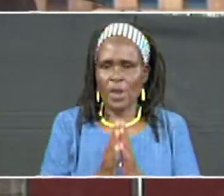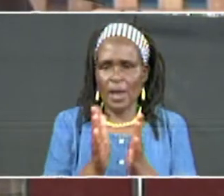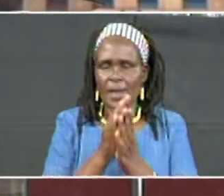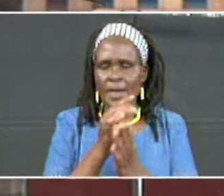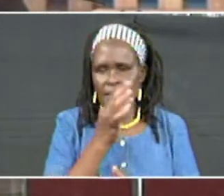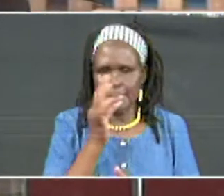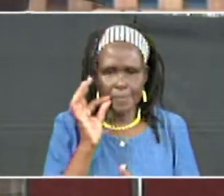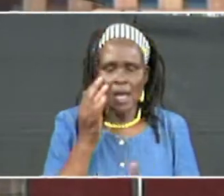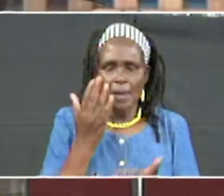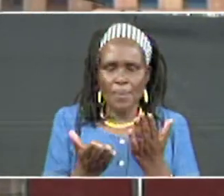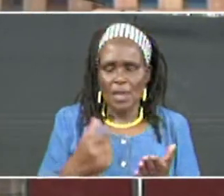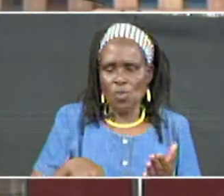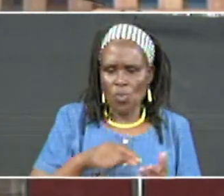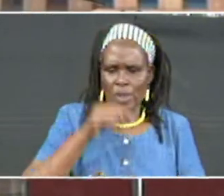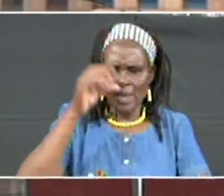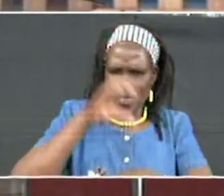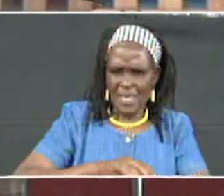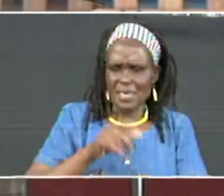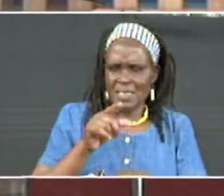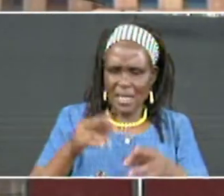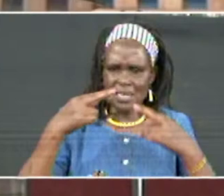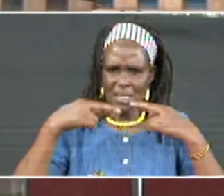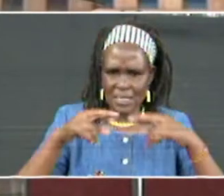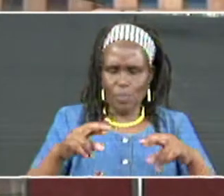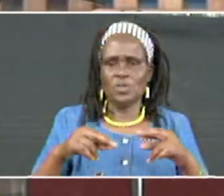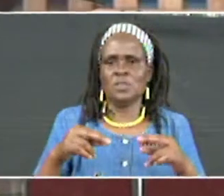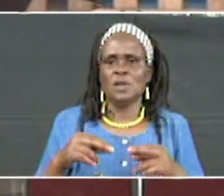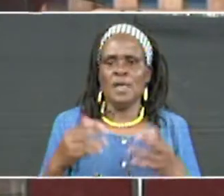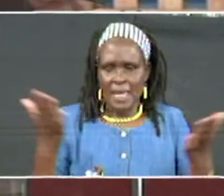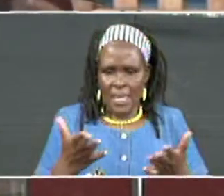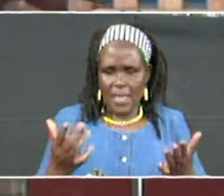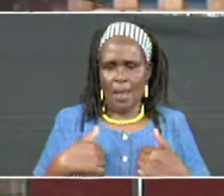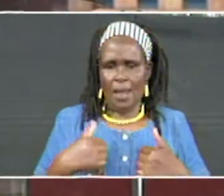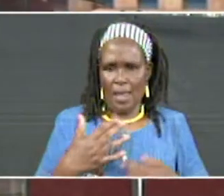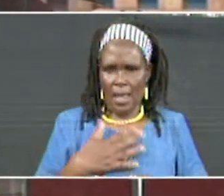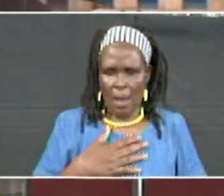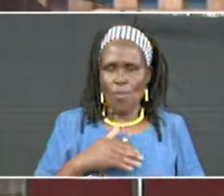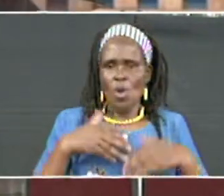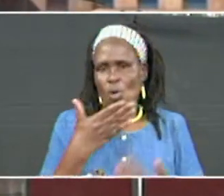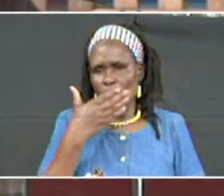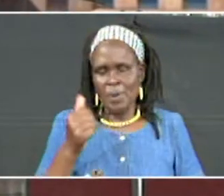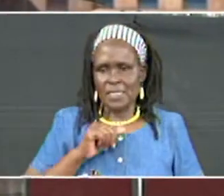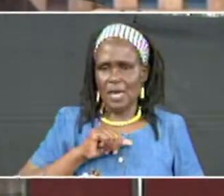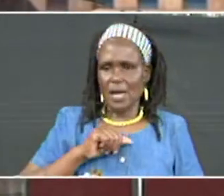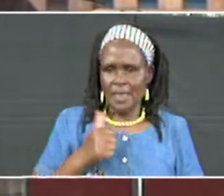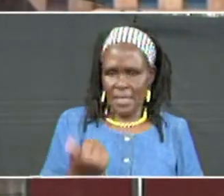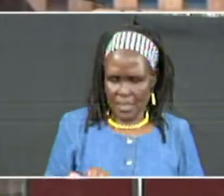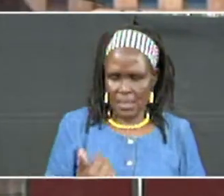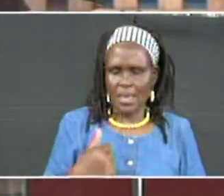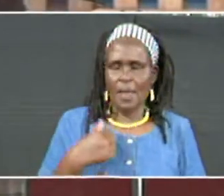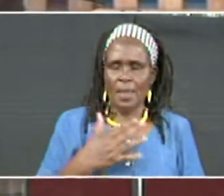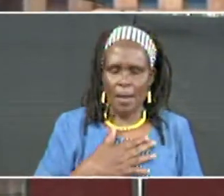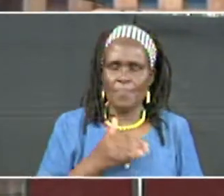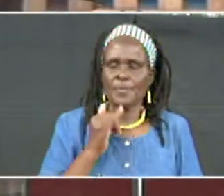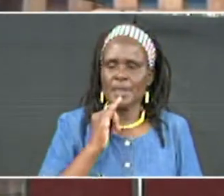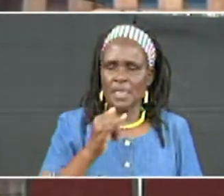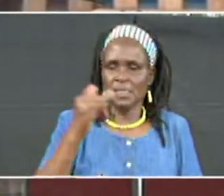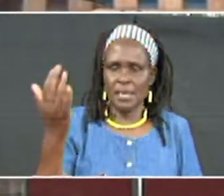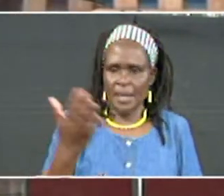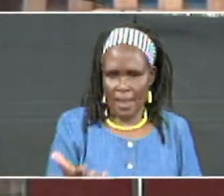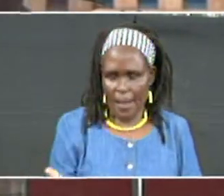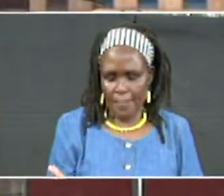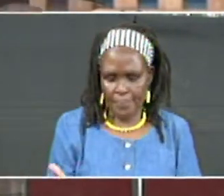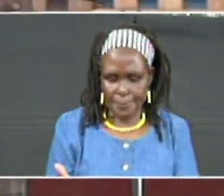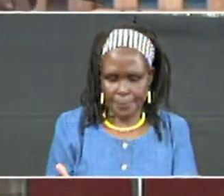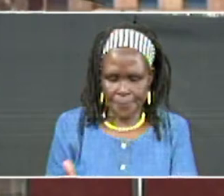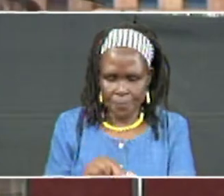we get that response. Here I am, or better yet, I am is here. The